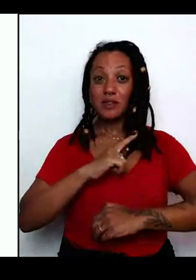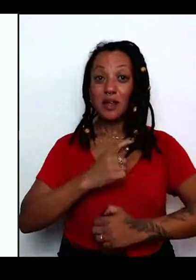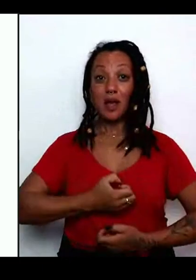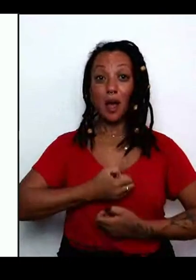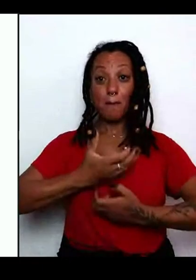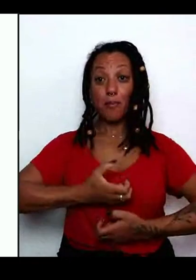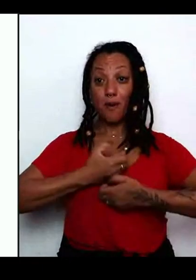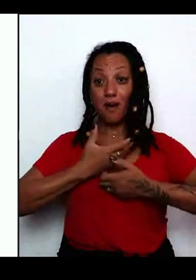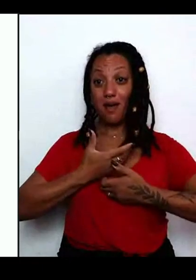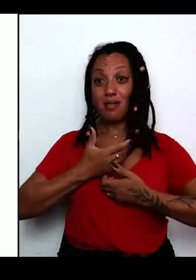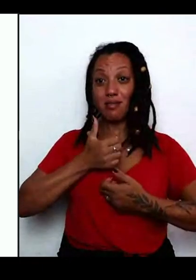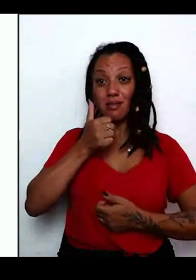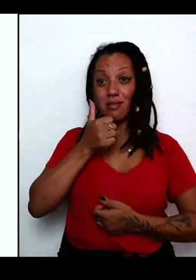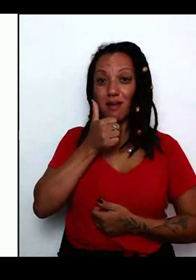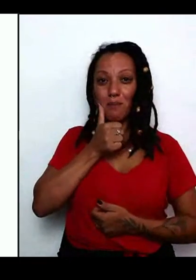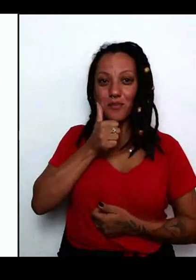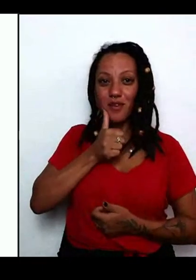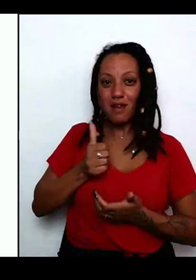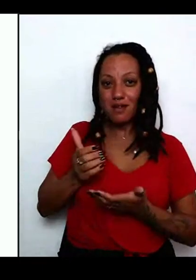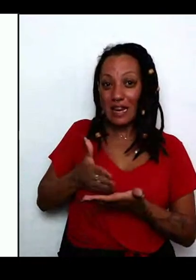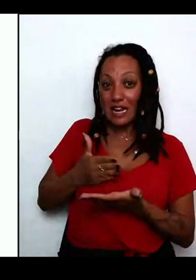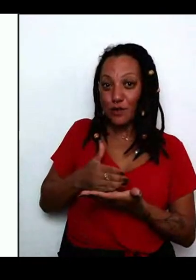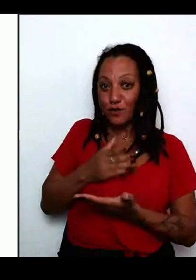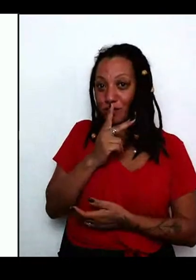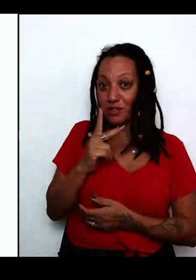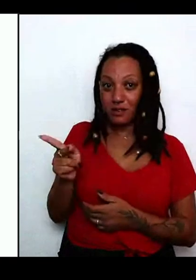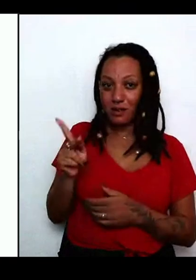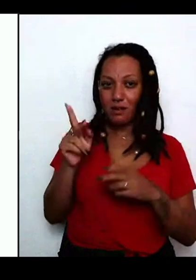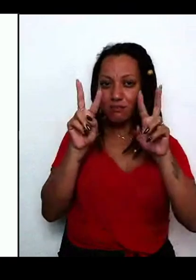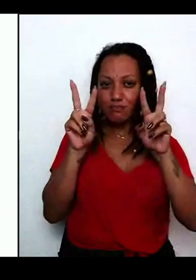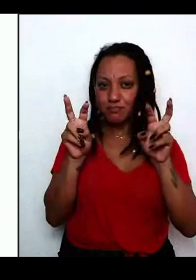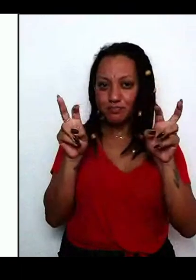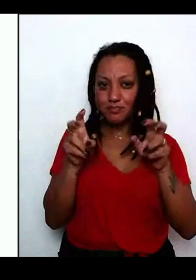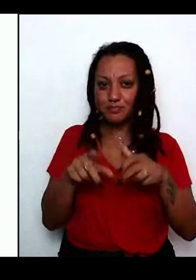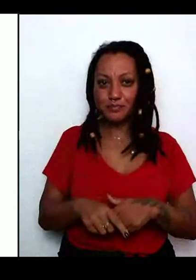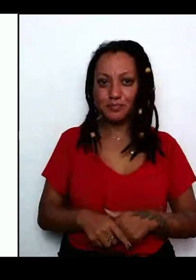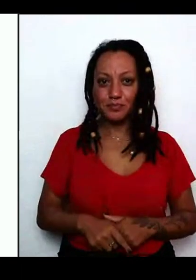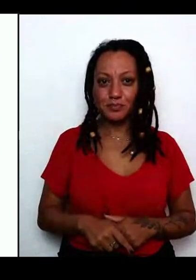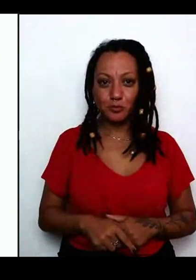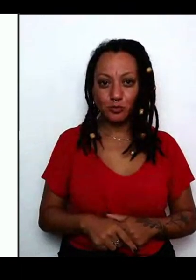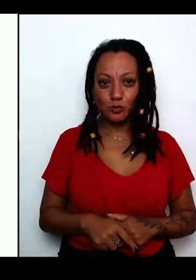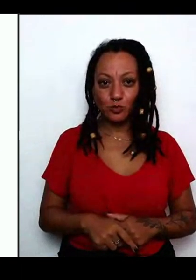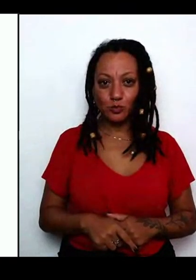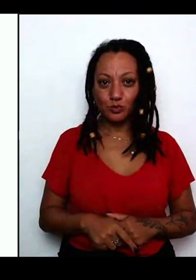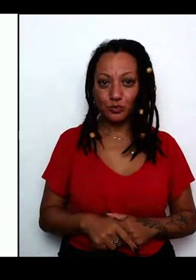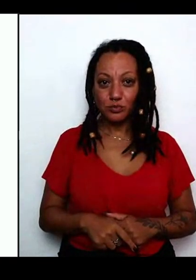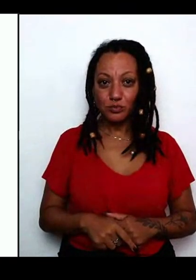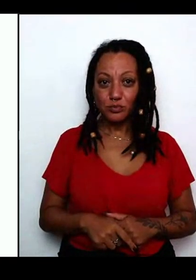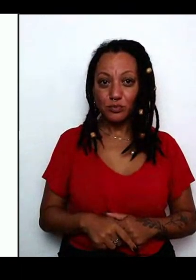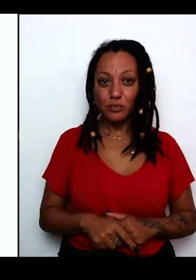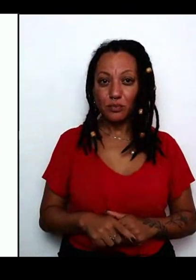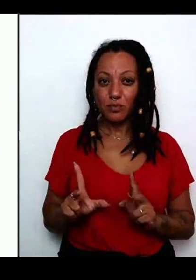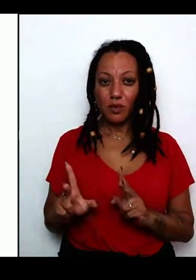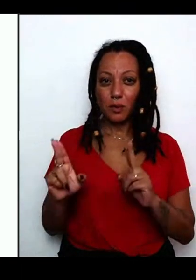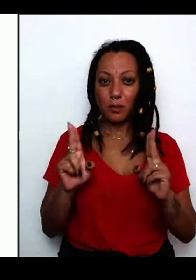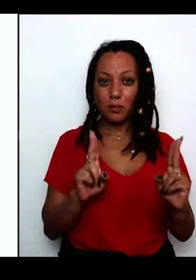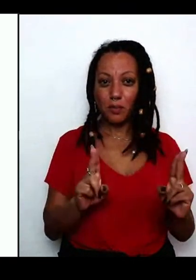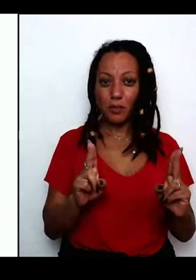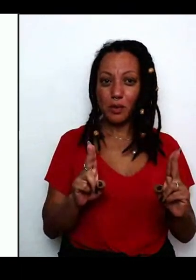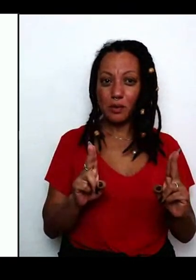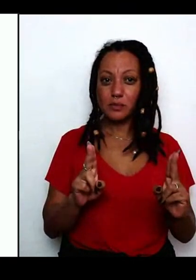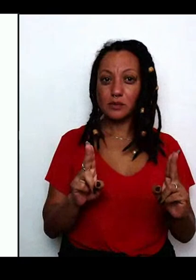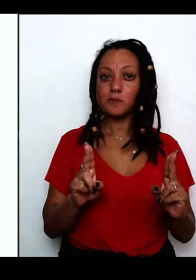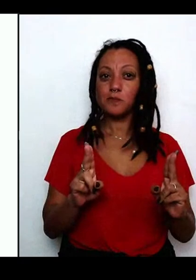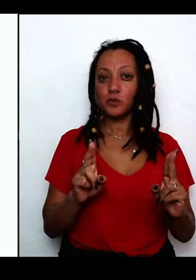as a three-point circuit that is composed of the lover the Beloved and the difference between them and this difference